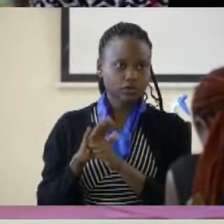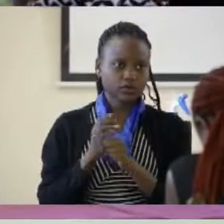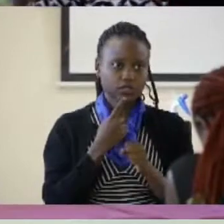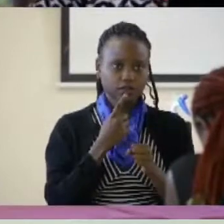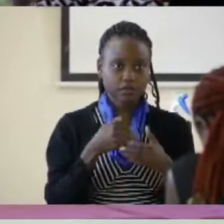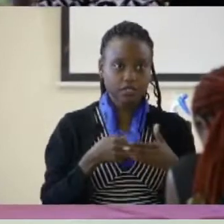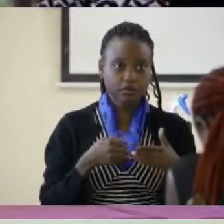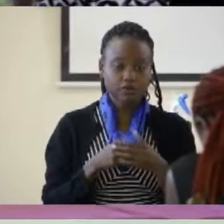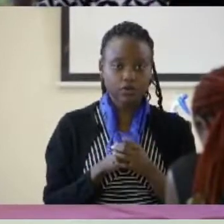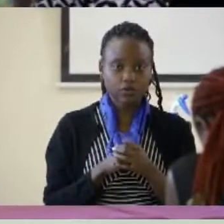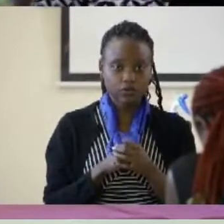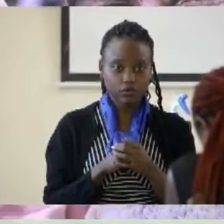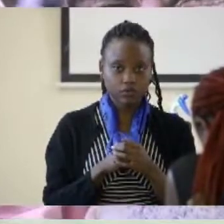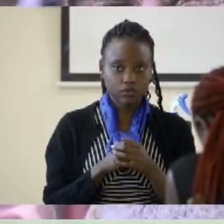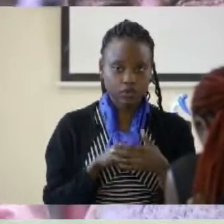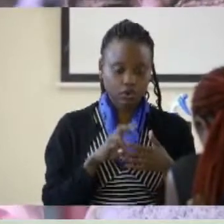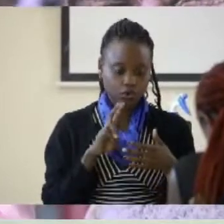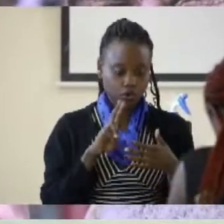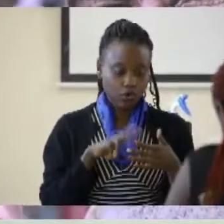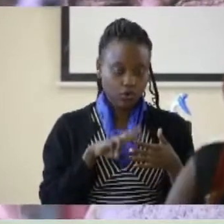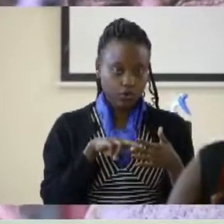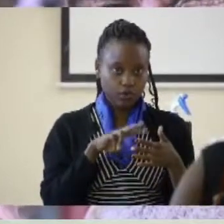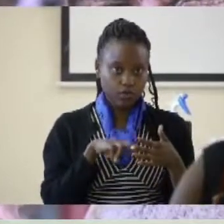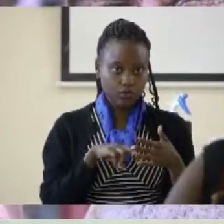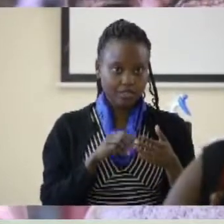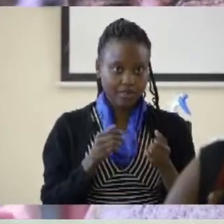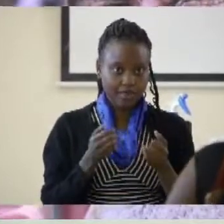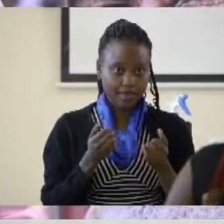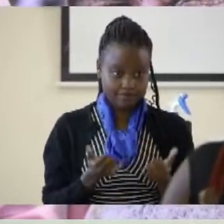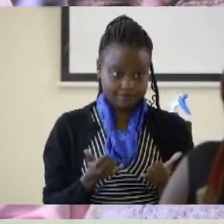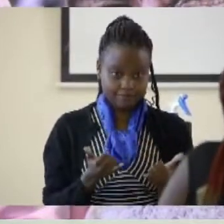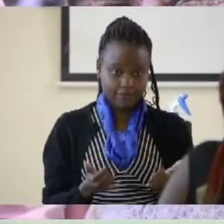We looked at the current system